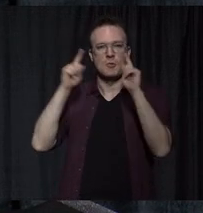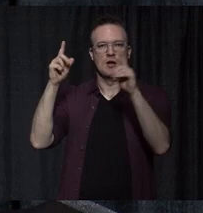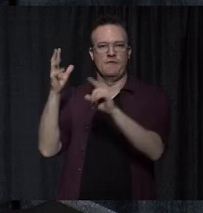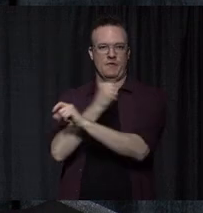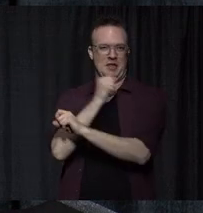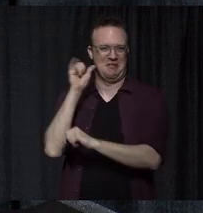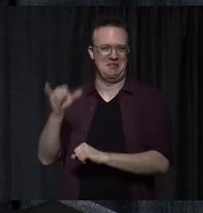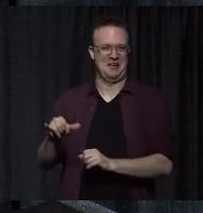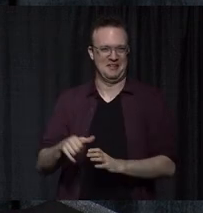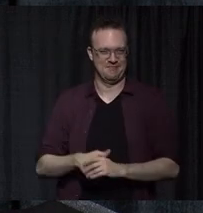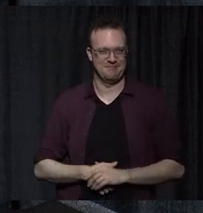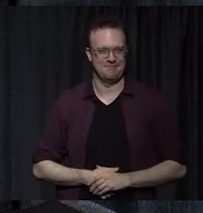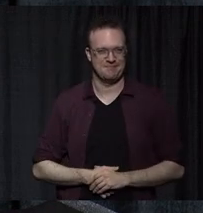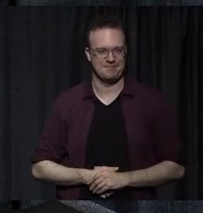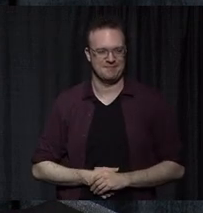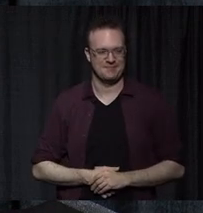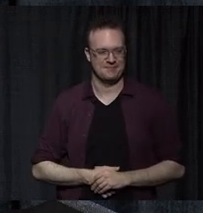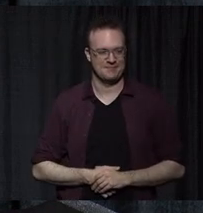victory.